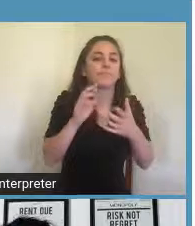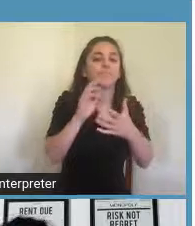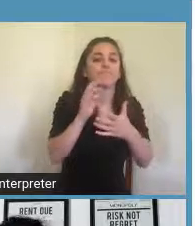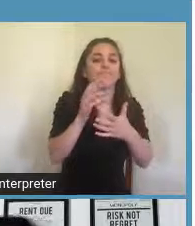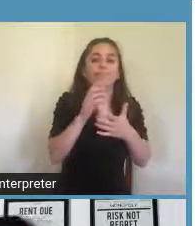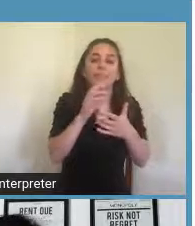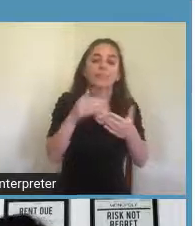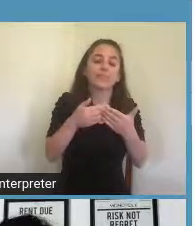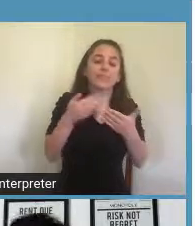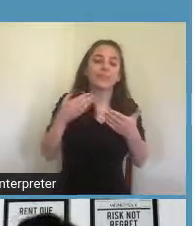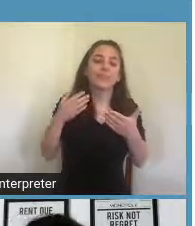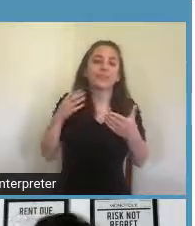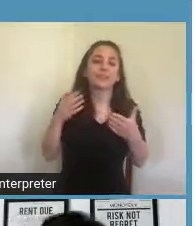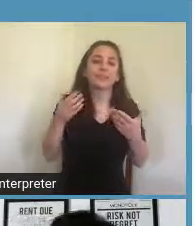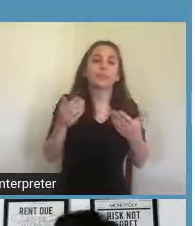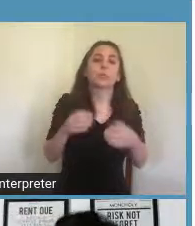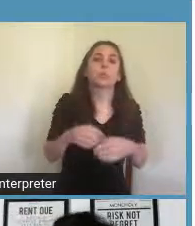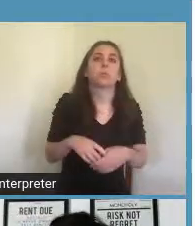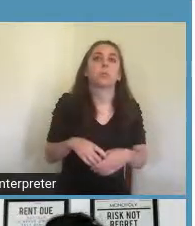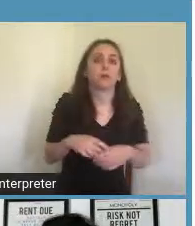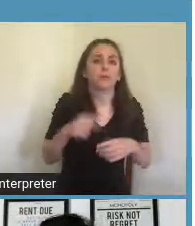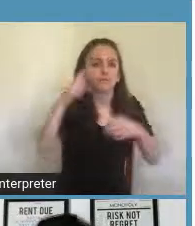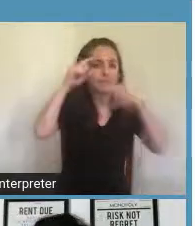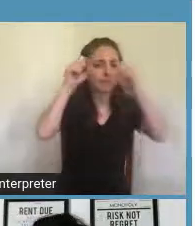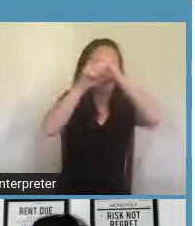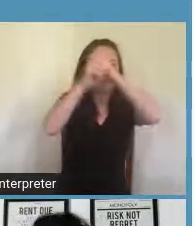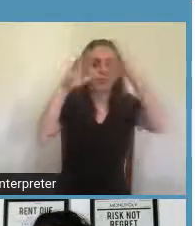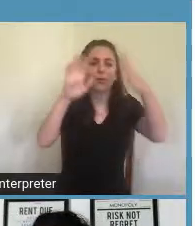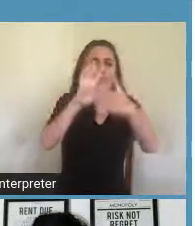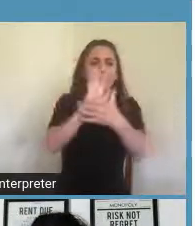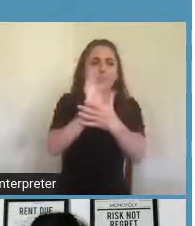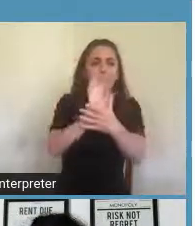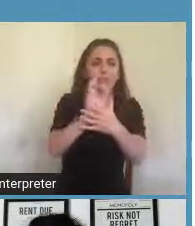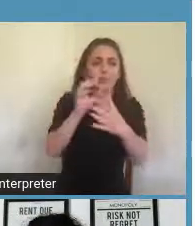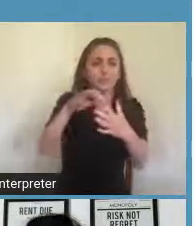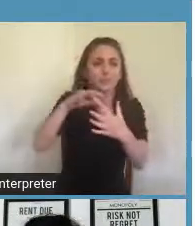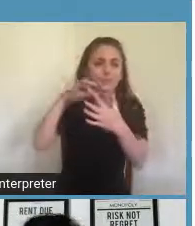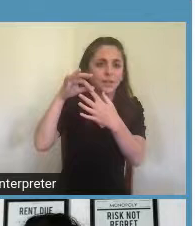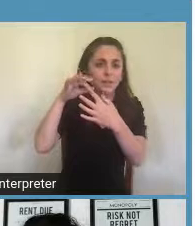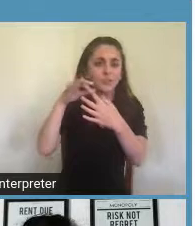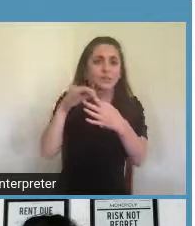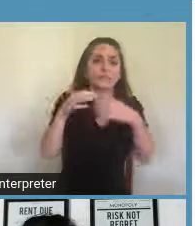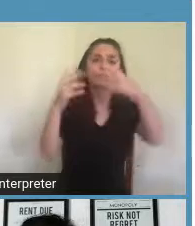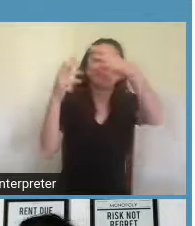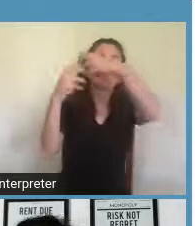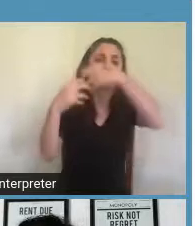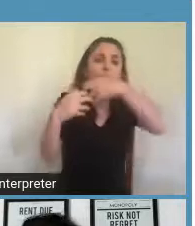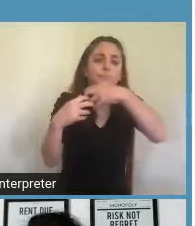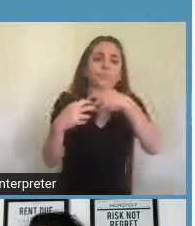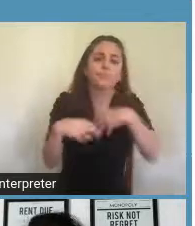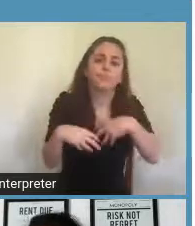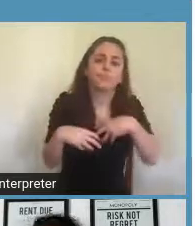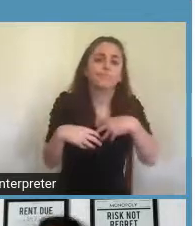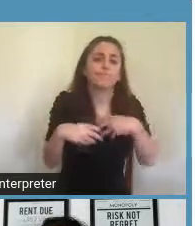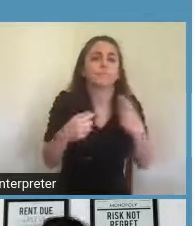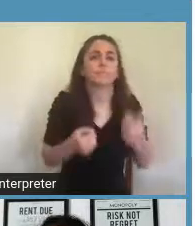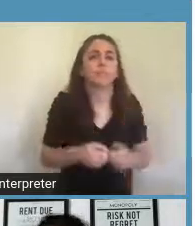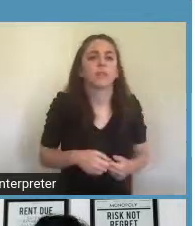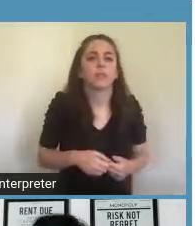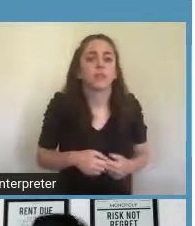production day like a birthday party day was the fact that we did align pretty heavily and very